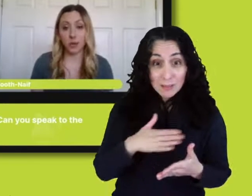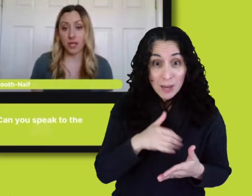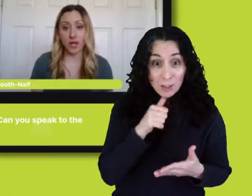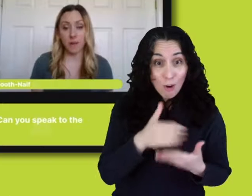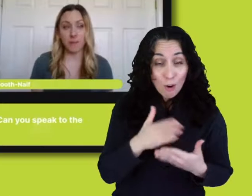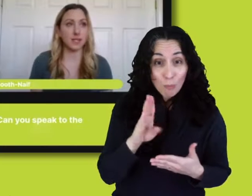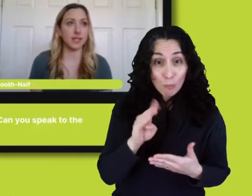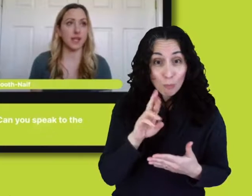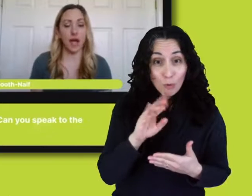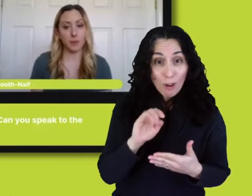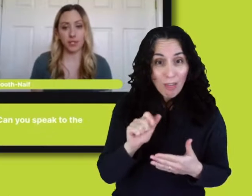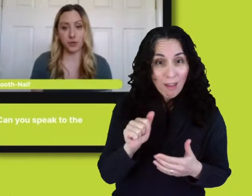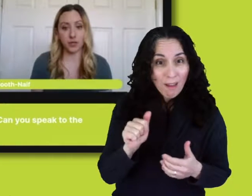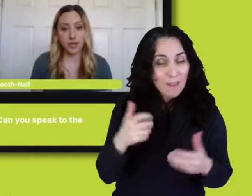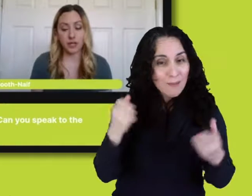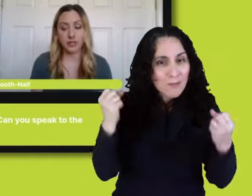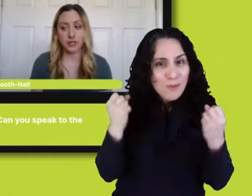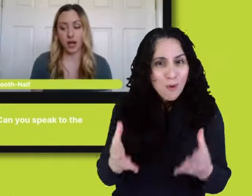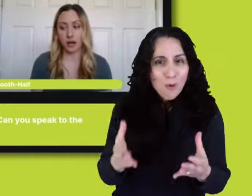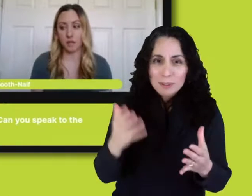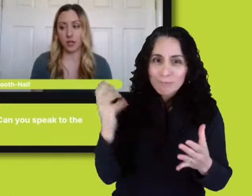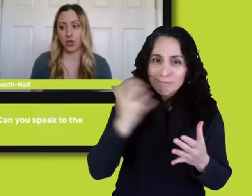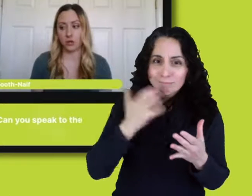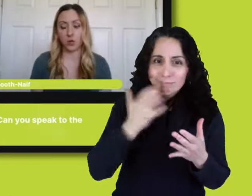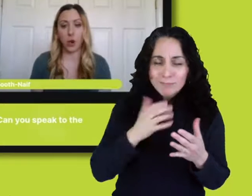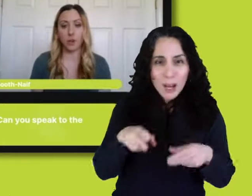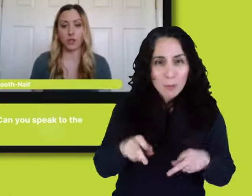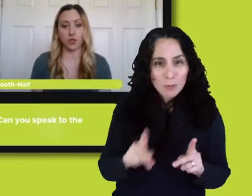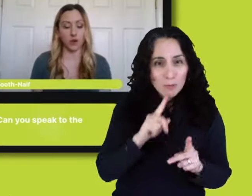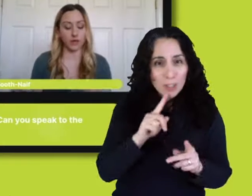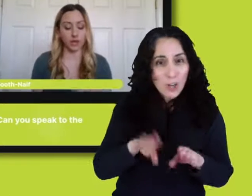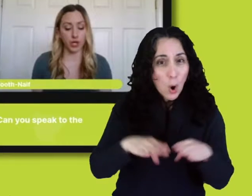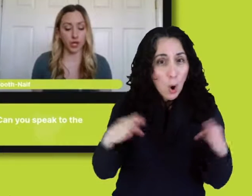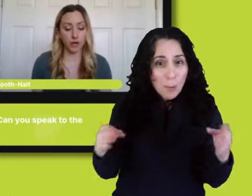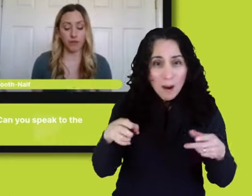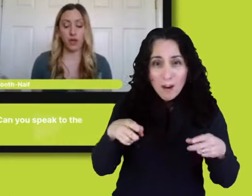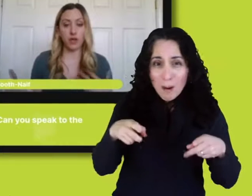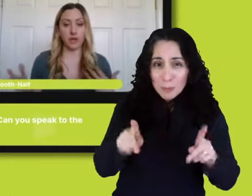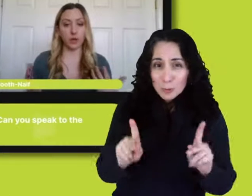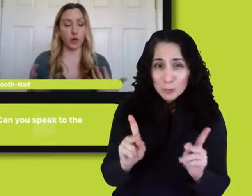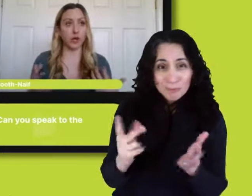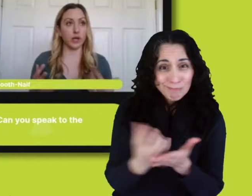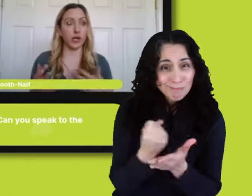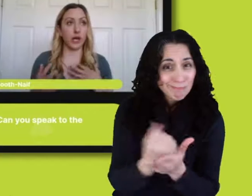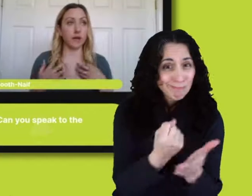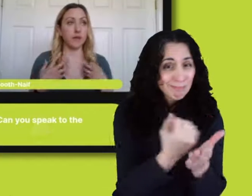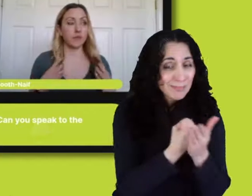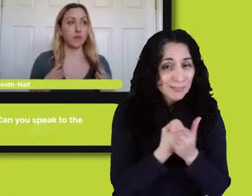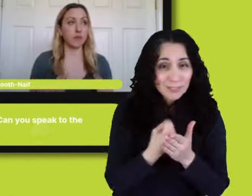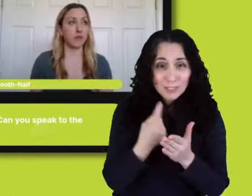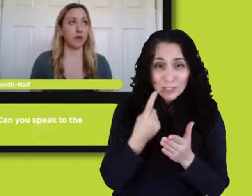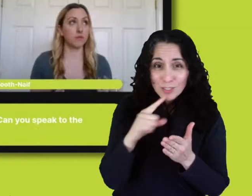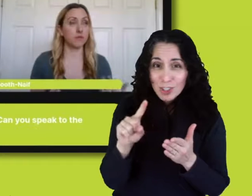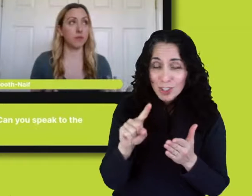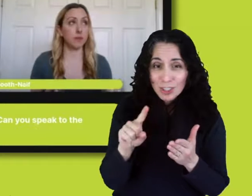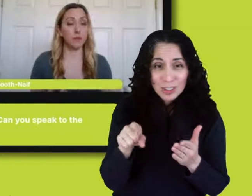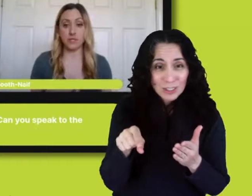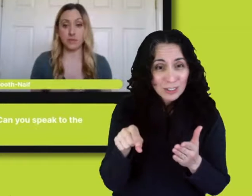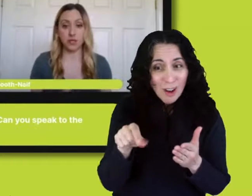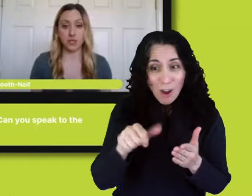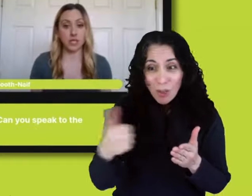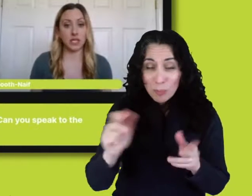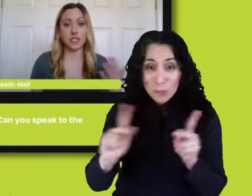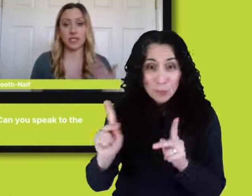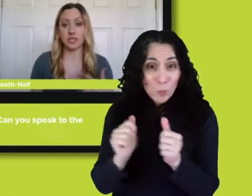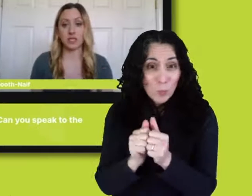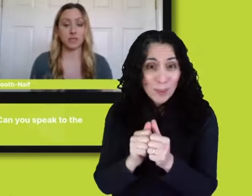to do so many amazing opportunities. It's really opened a door for her, and for, people